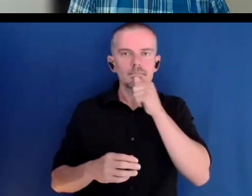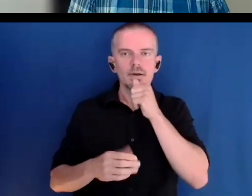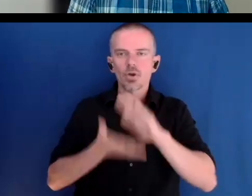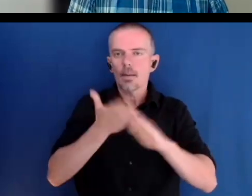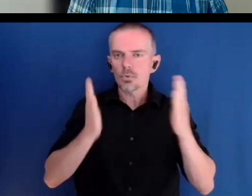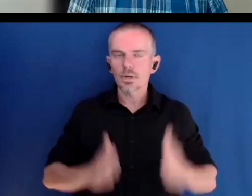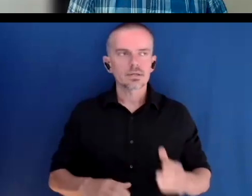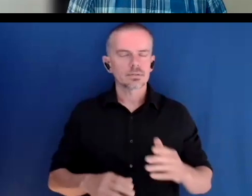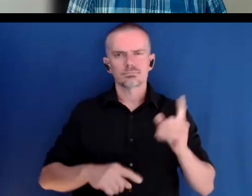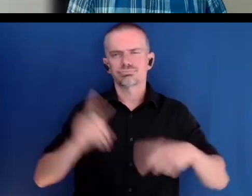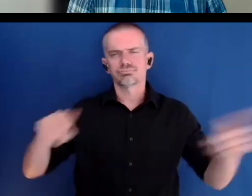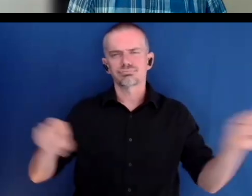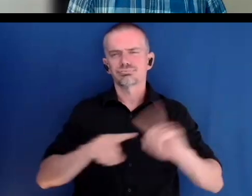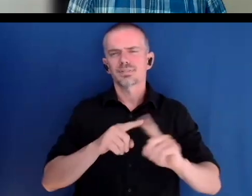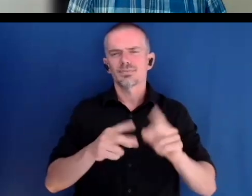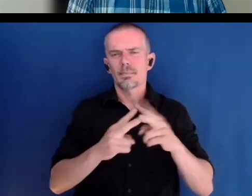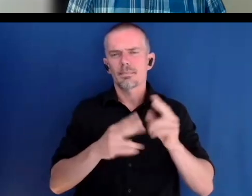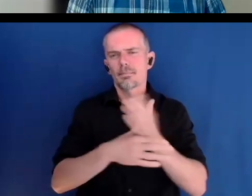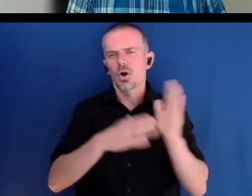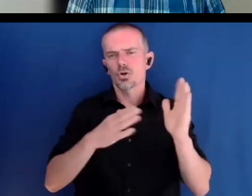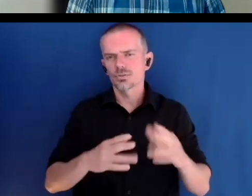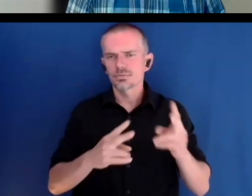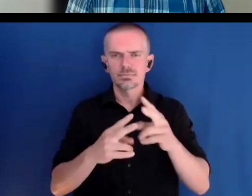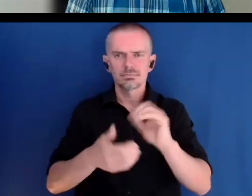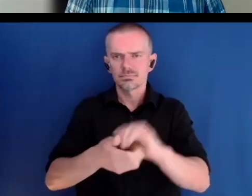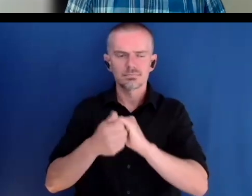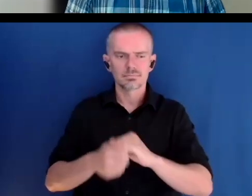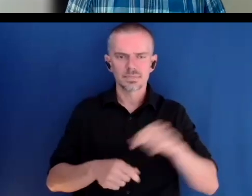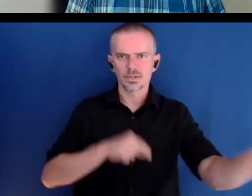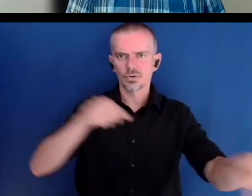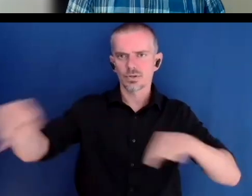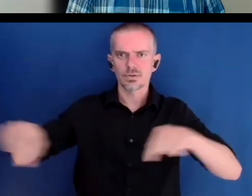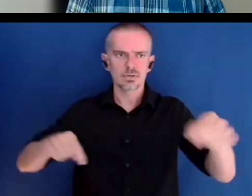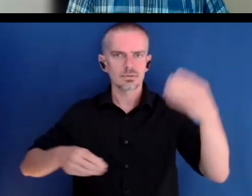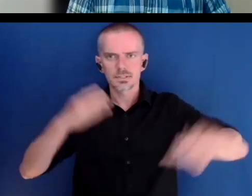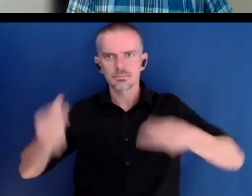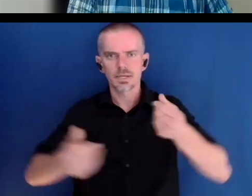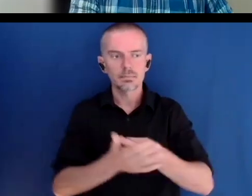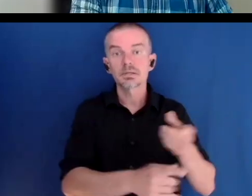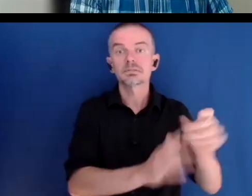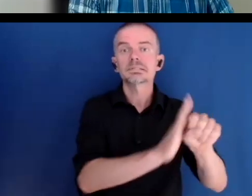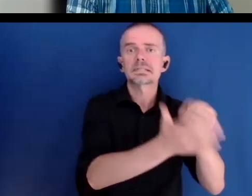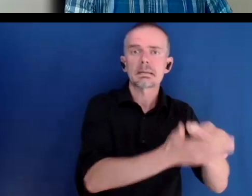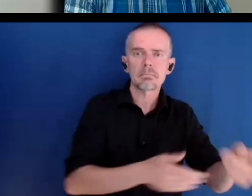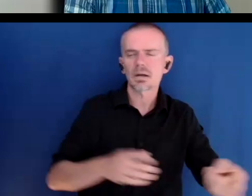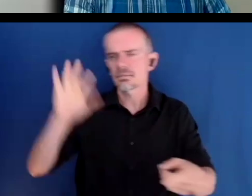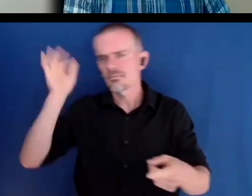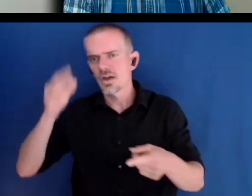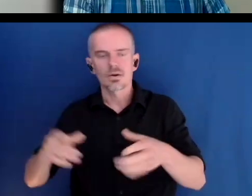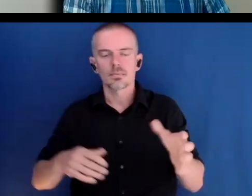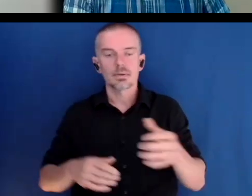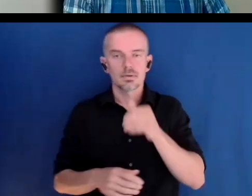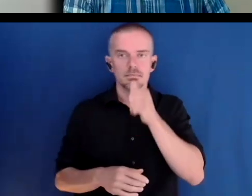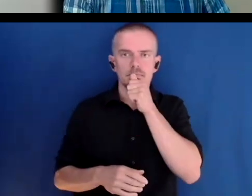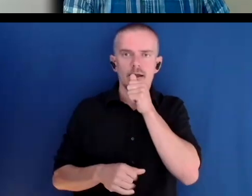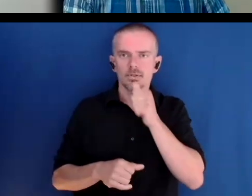of partners, maybe hitting on other parts of the landscape, spending money. Maybe it's state money. Maybe it's just private parties doing what they do